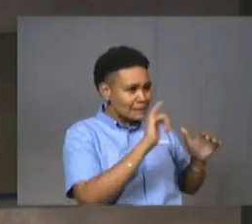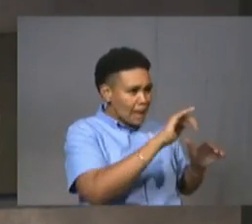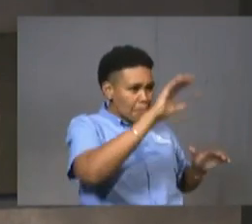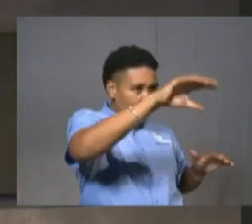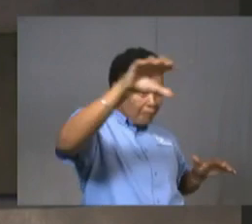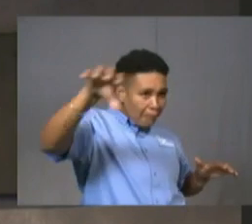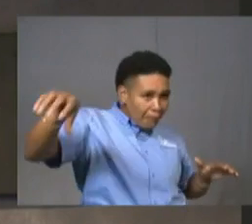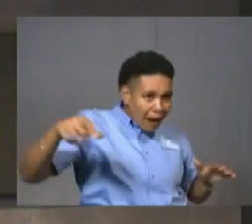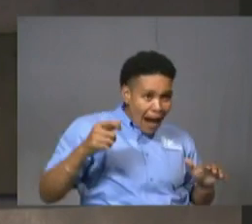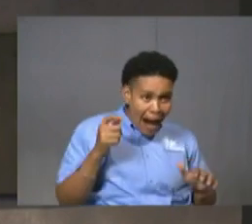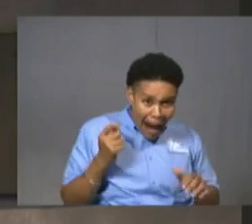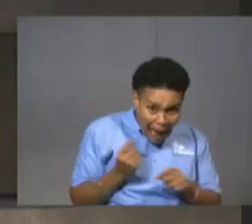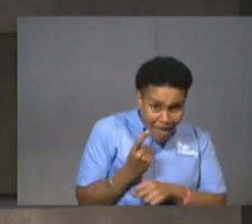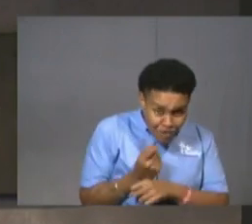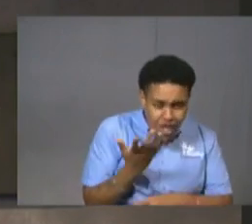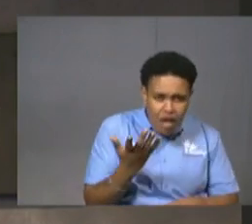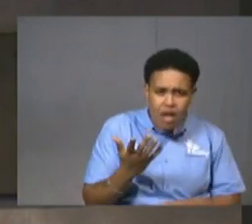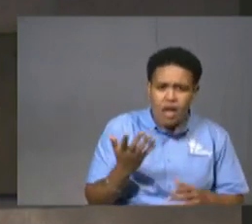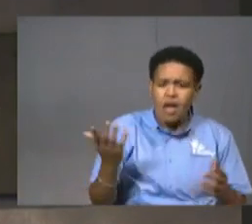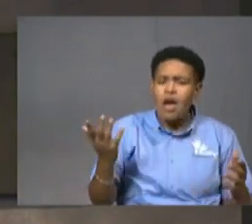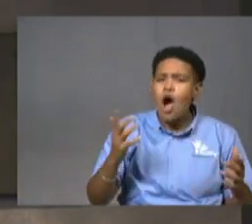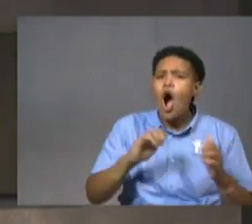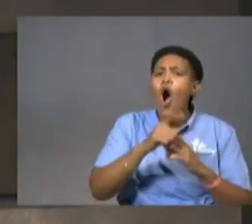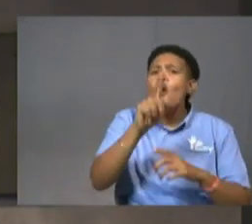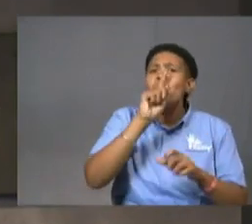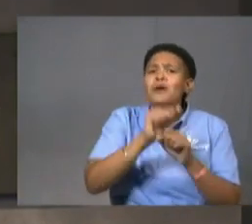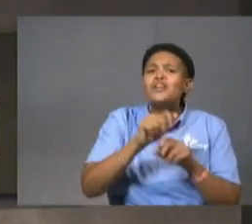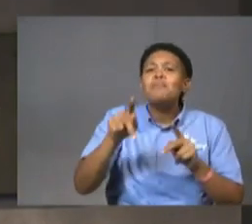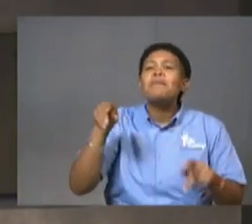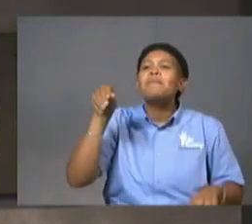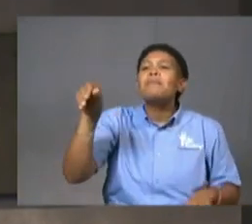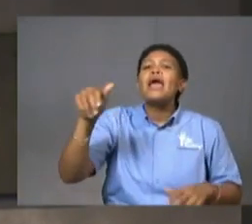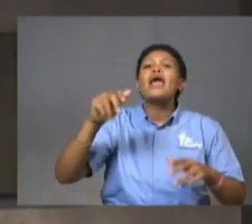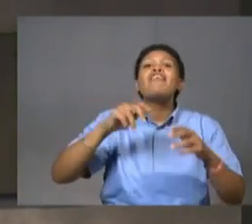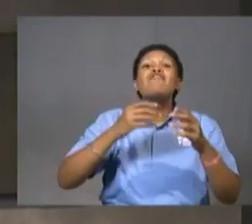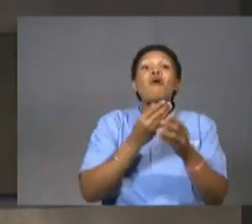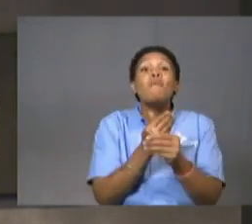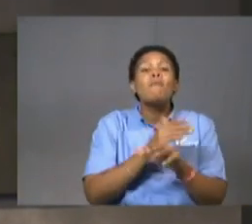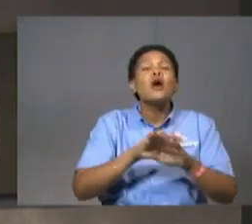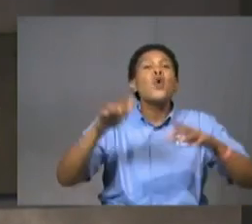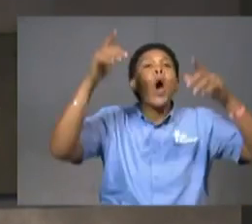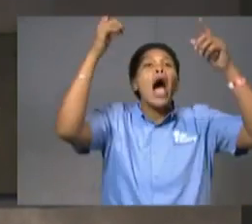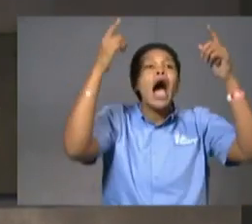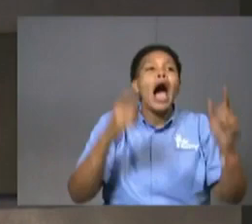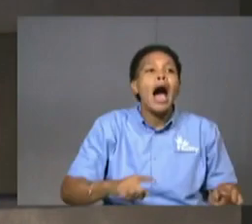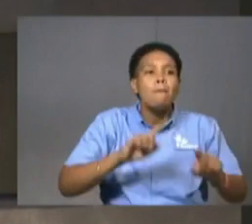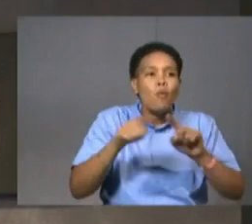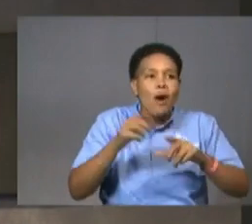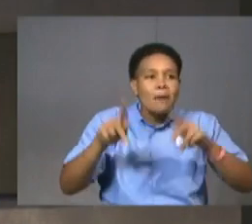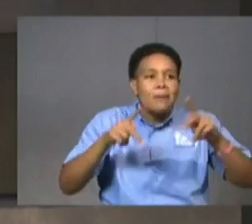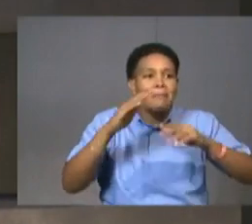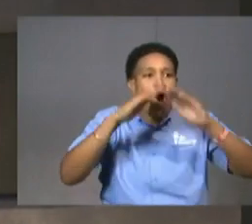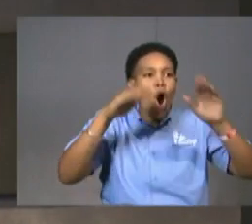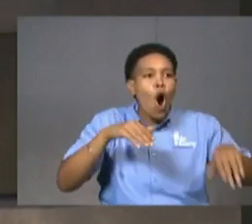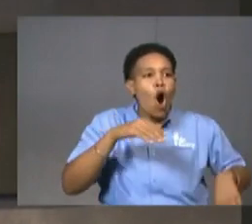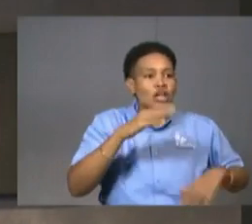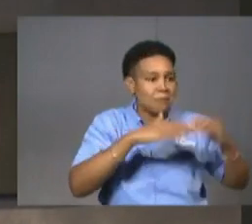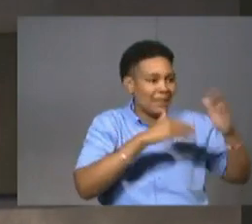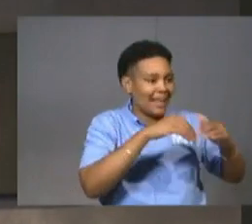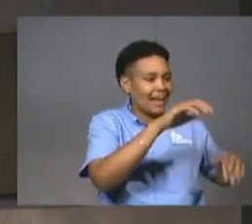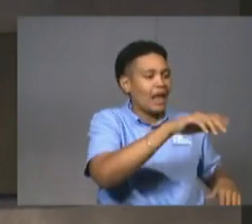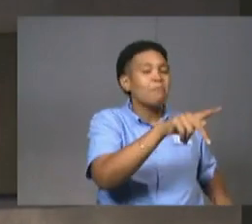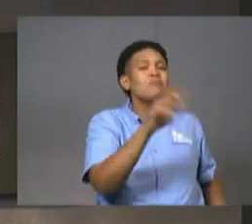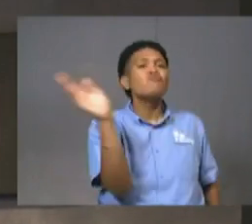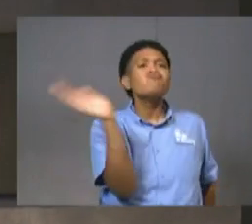persons continue to pay for the property and we don't end up having what happened in recent years when houses were built for people and they refuse to pay for them?